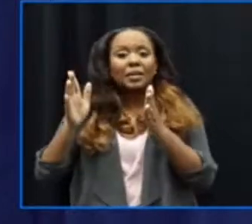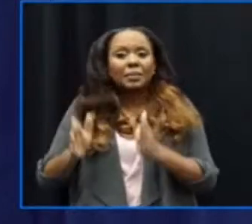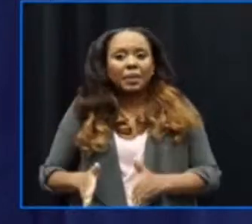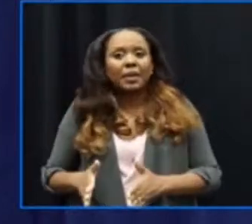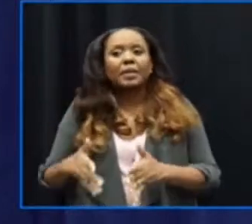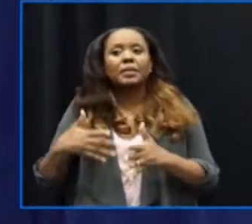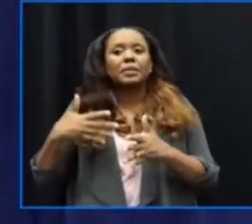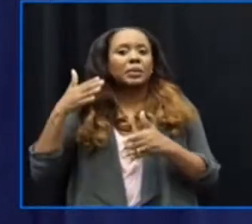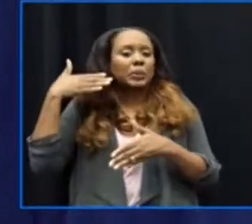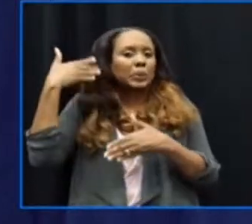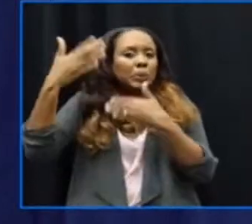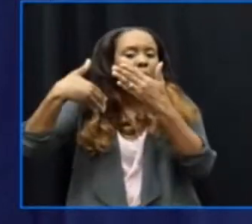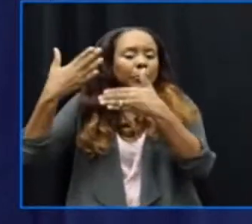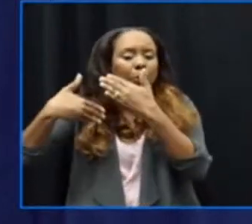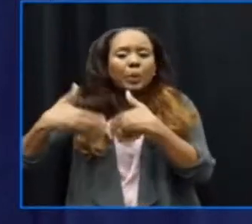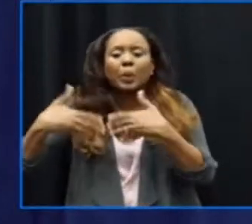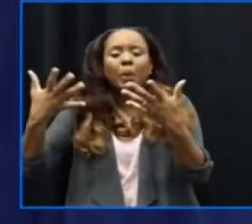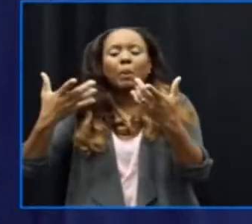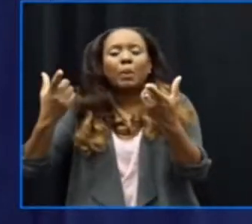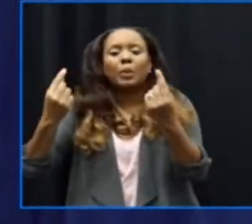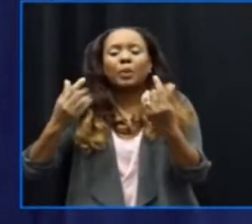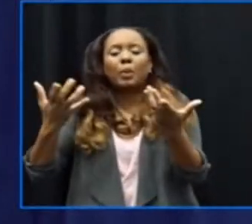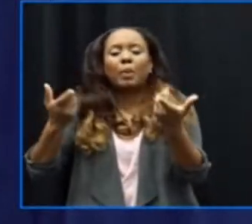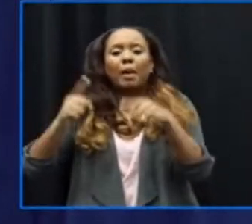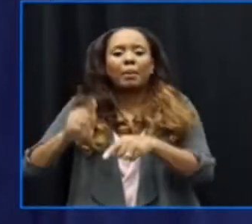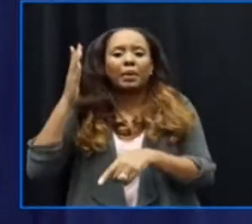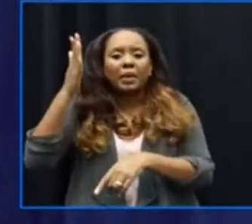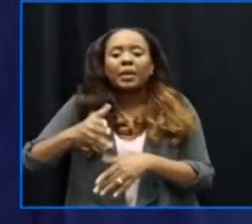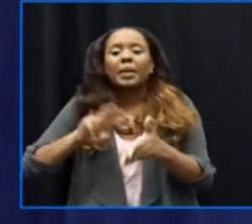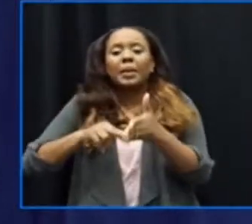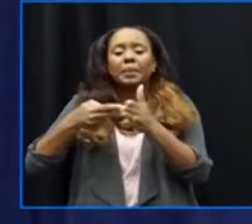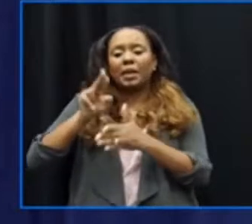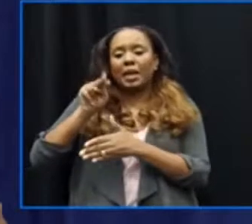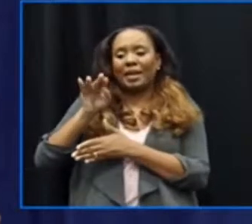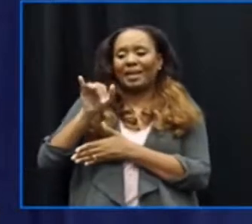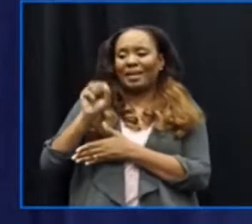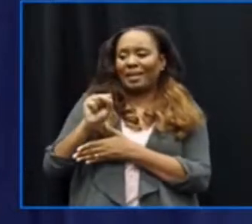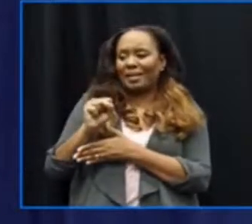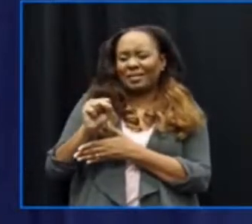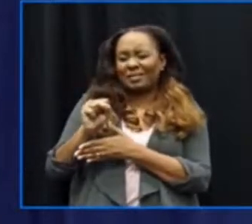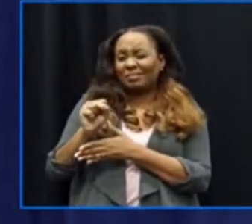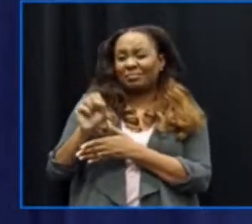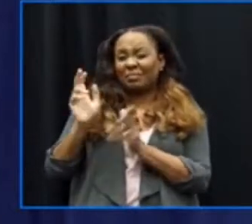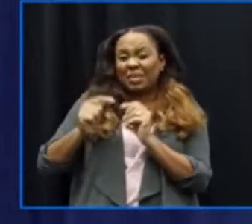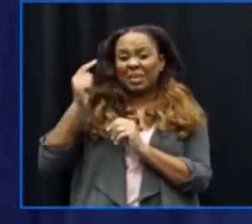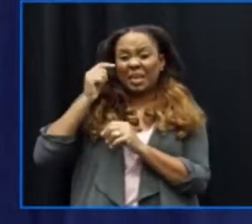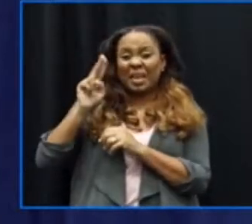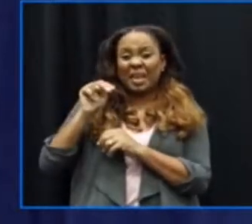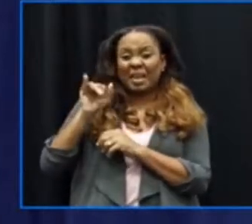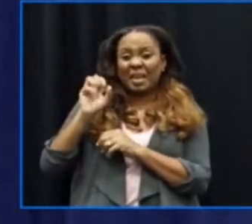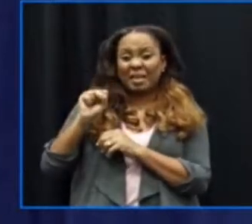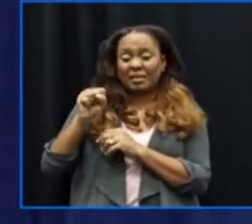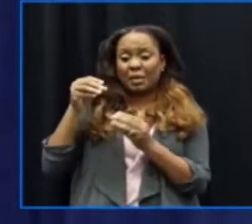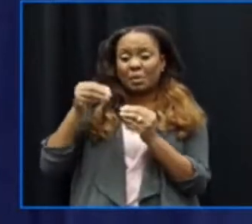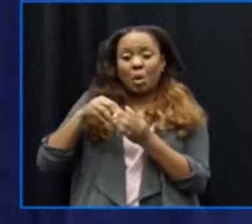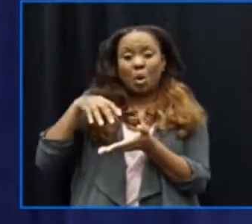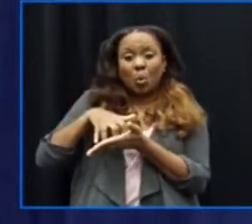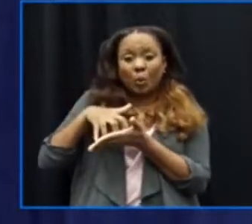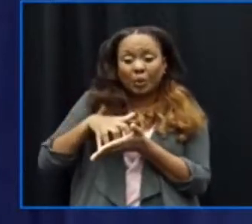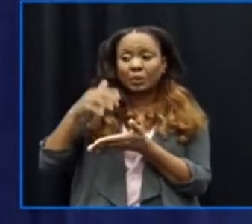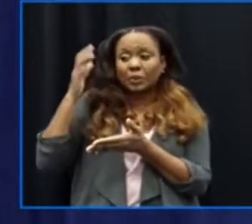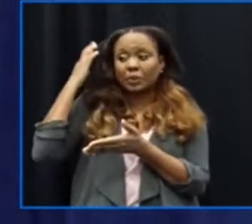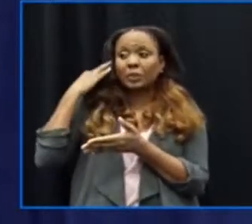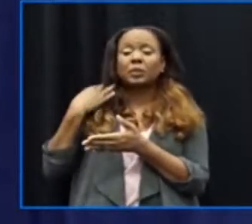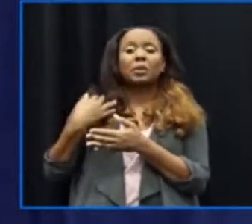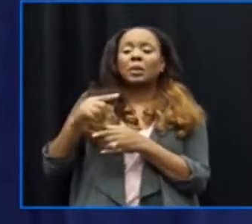restructuring may look as if it made NIS a lot weaker, that is not the case, because the same group who would have been called upon